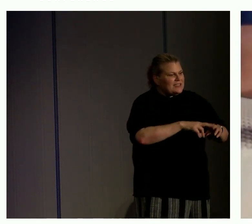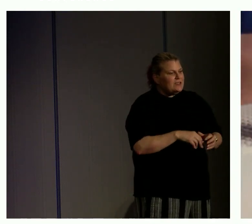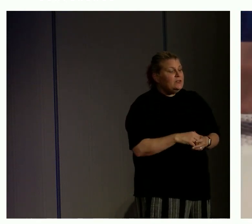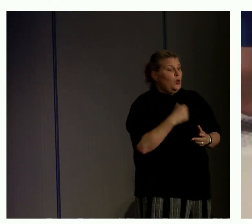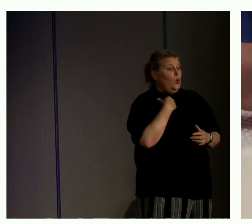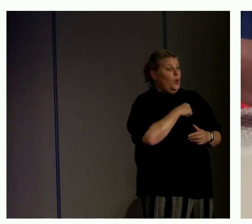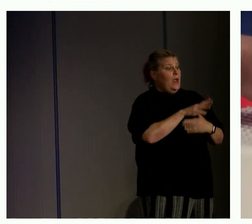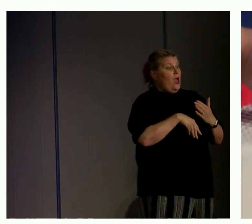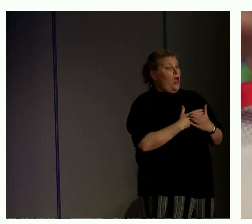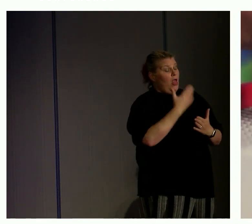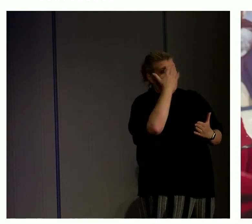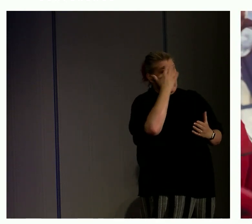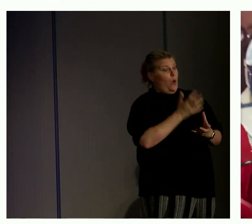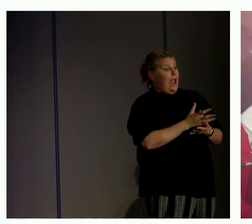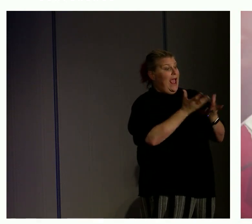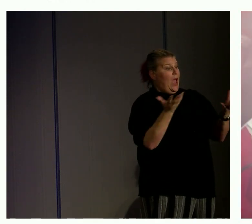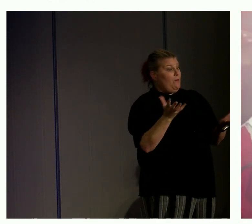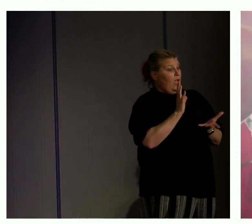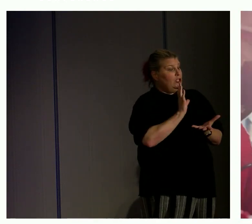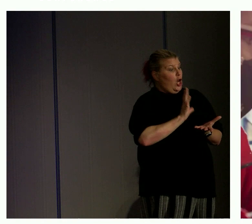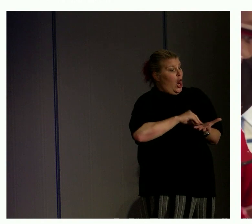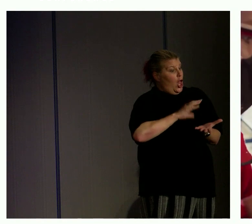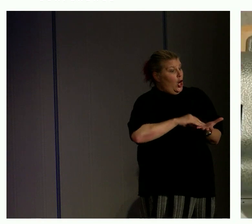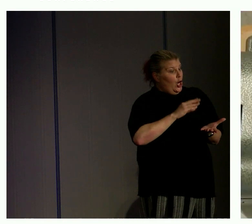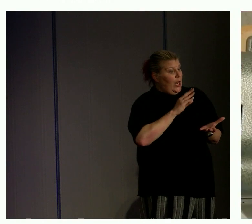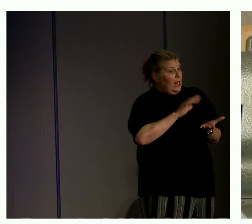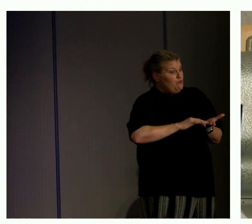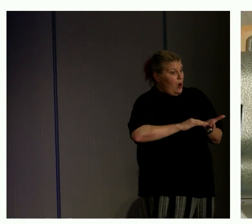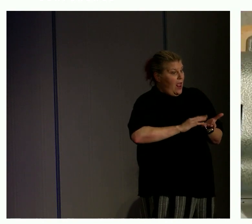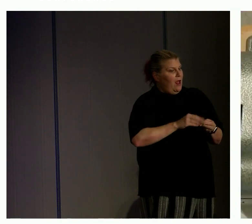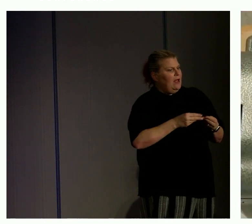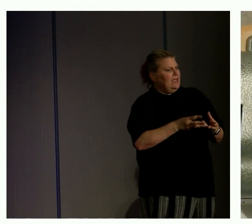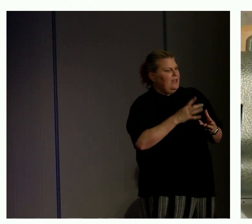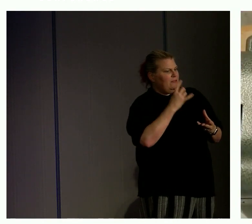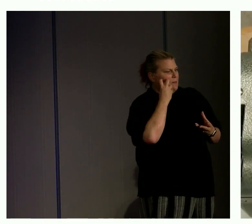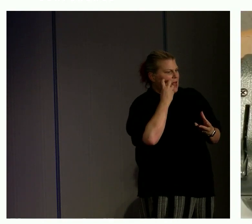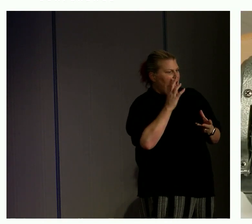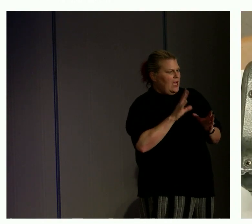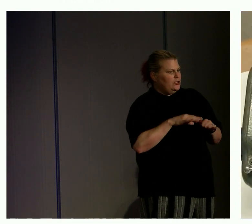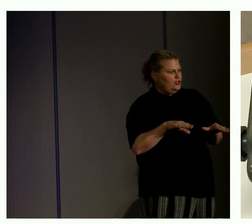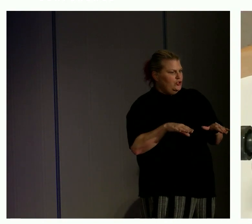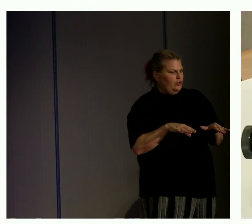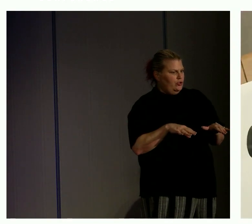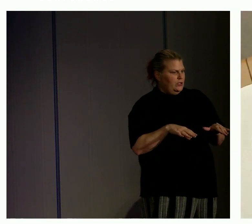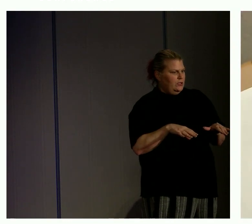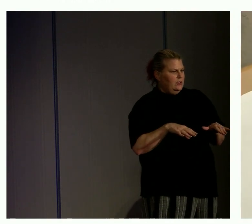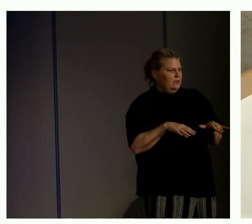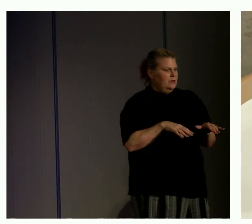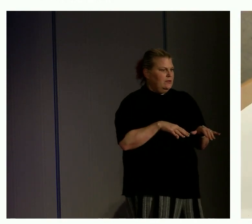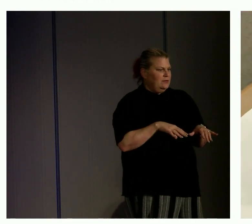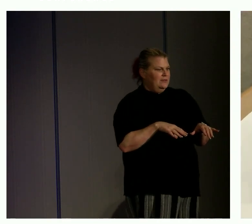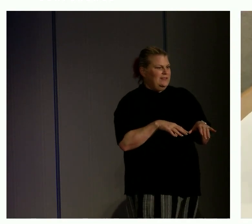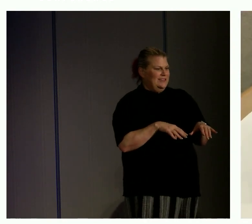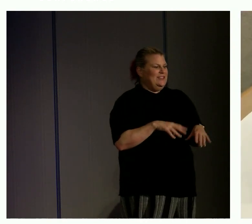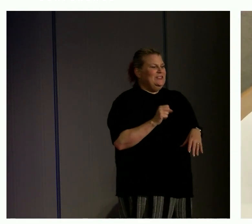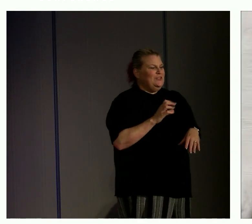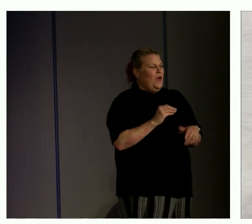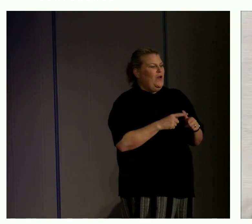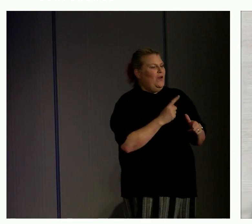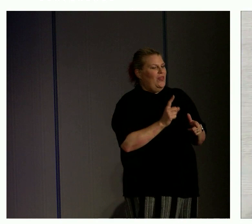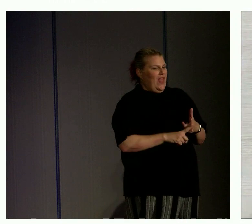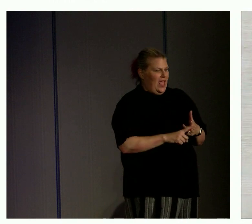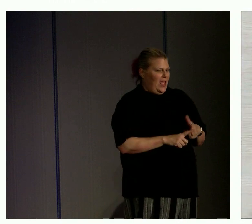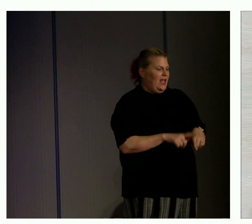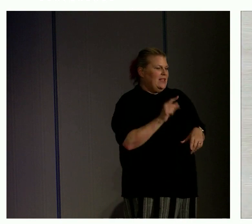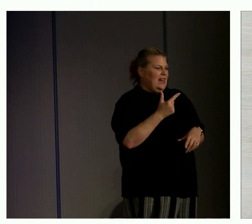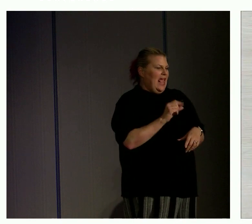We all know how much learning Braille gives blind children skills that will change their lives. The LEGO